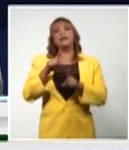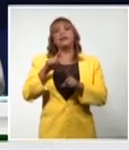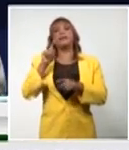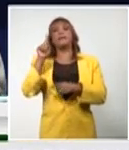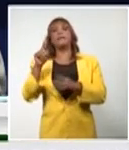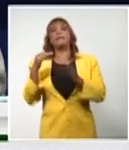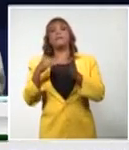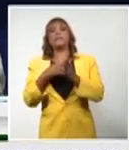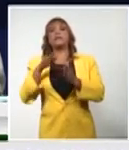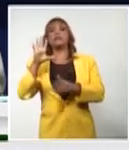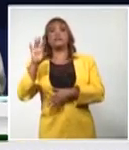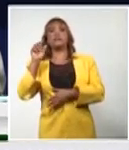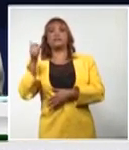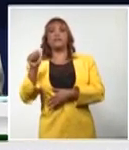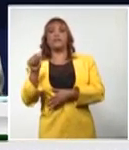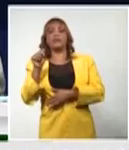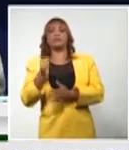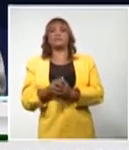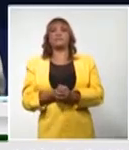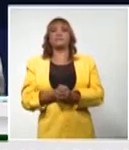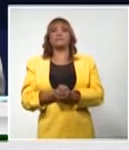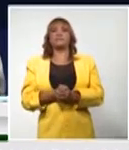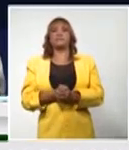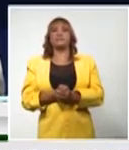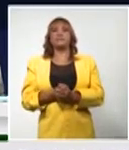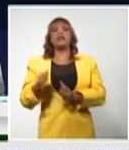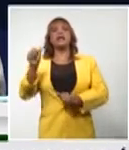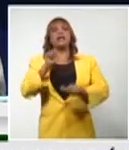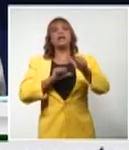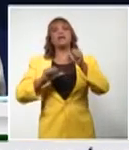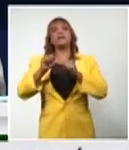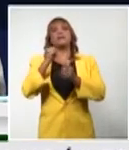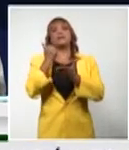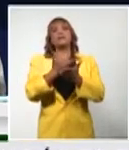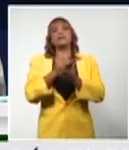1,510 were processed at the Pedro Curie Tropical Medicine Institute,